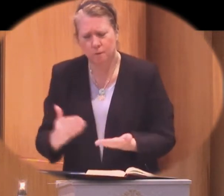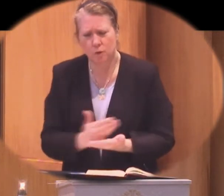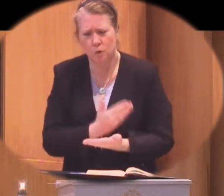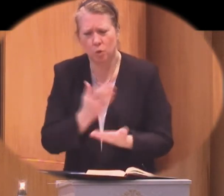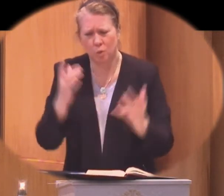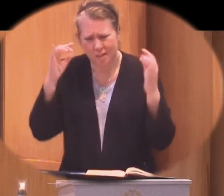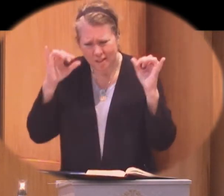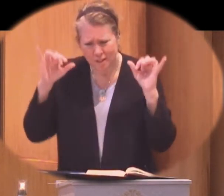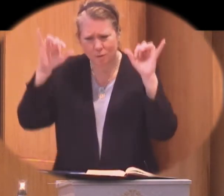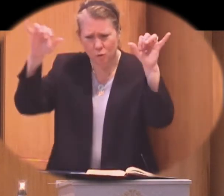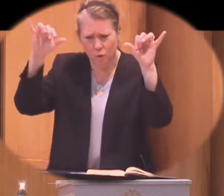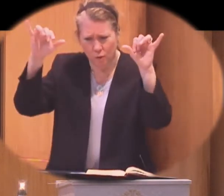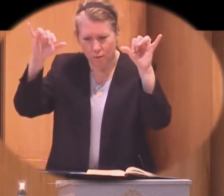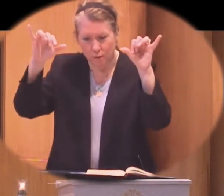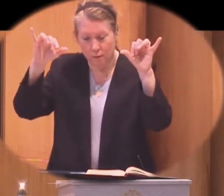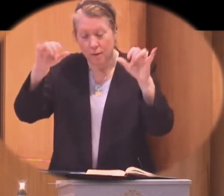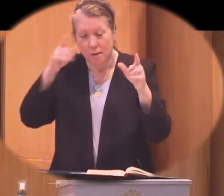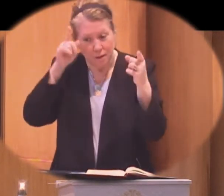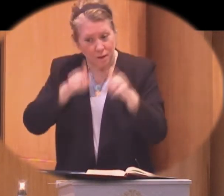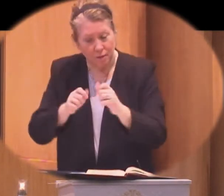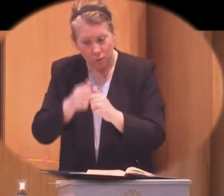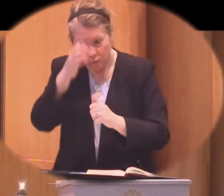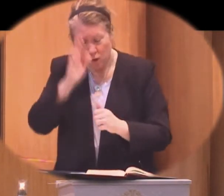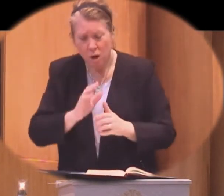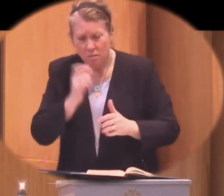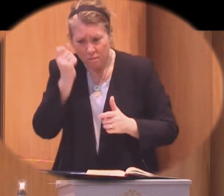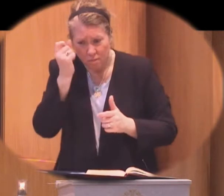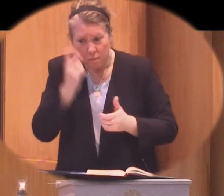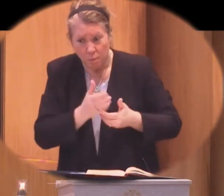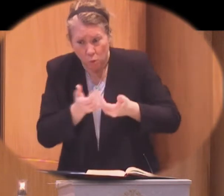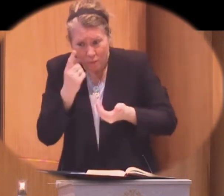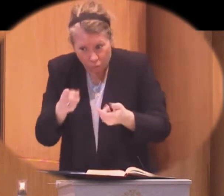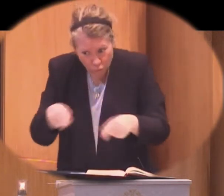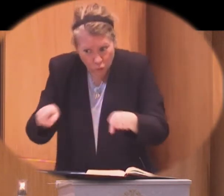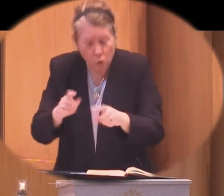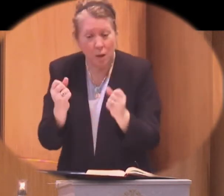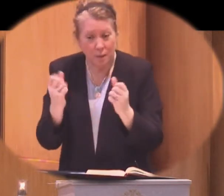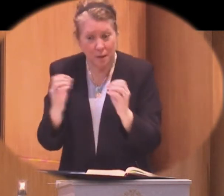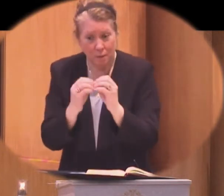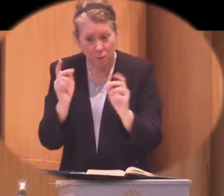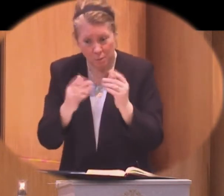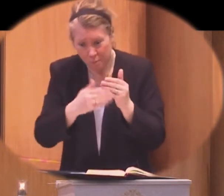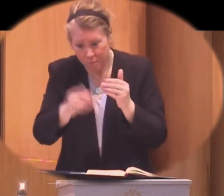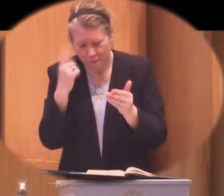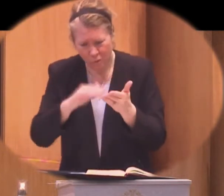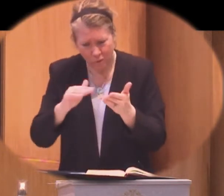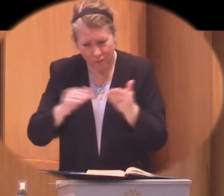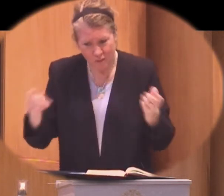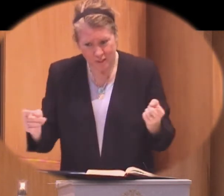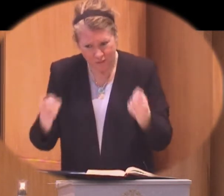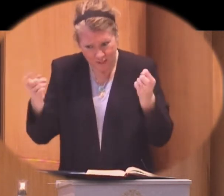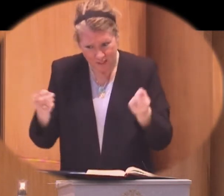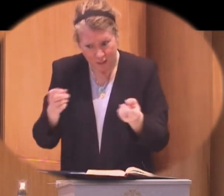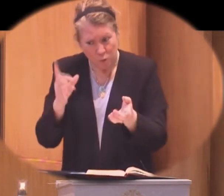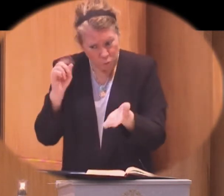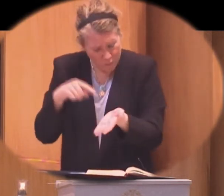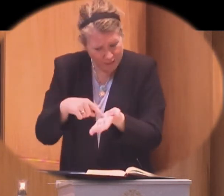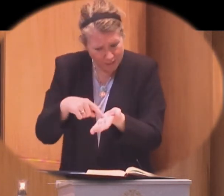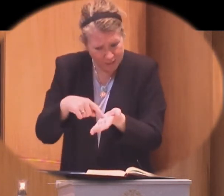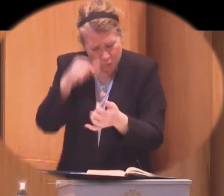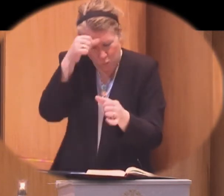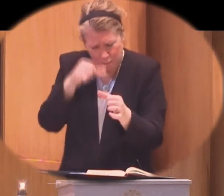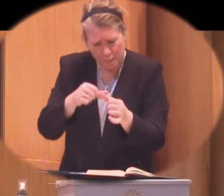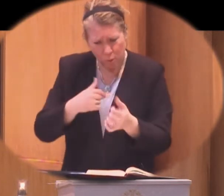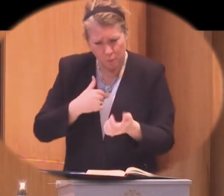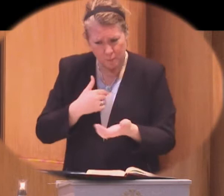eternal covenant, which will be poured out for you and for many for the forgiveness of sins. Do this in memory of